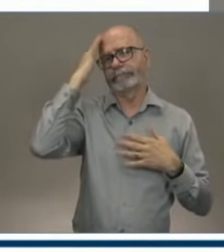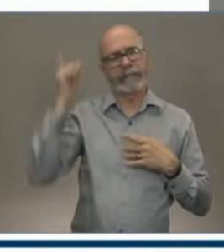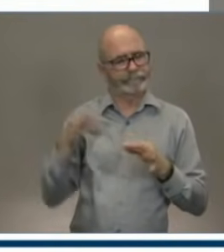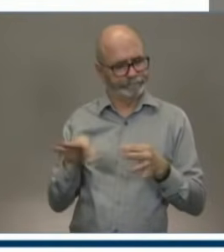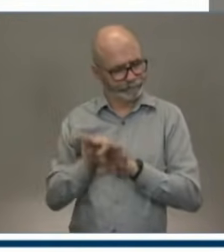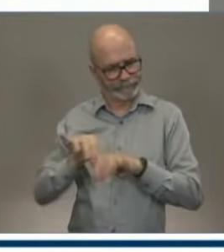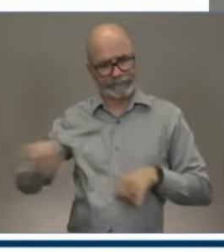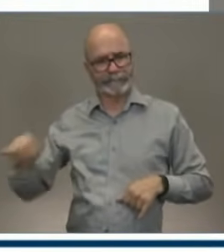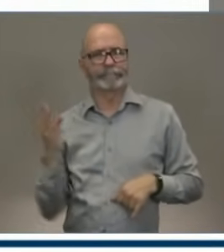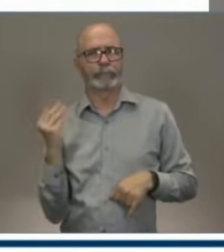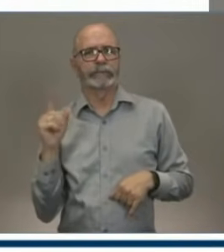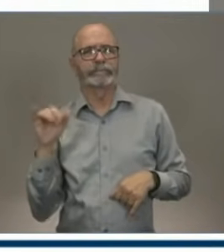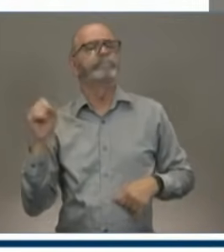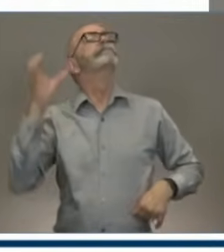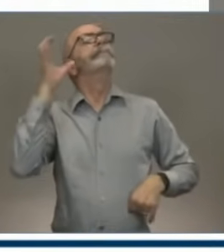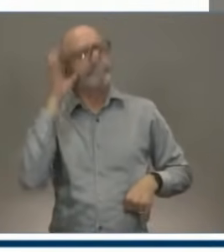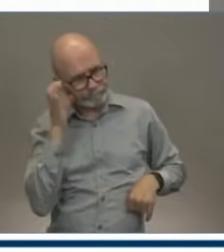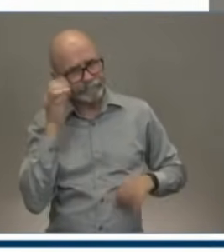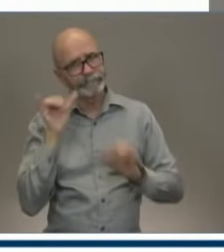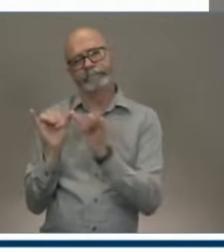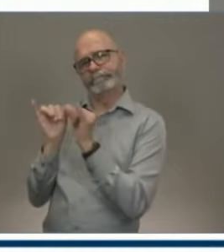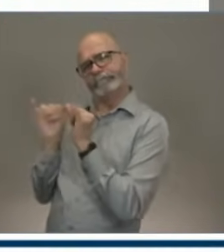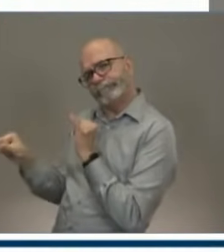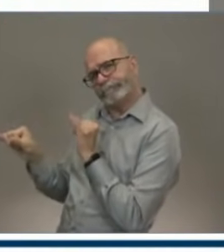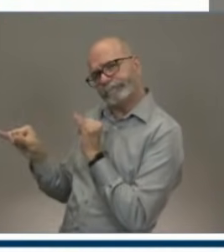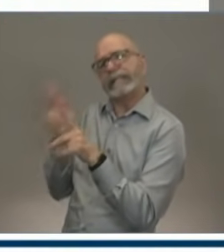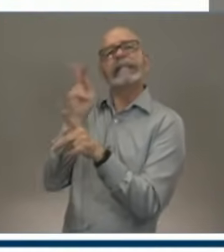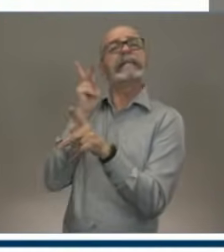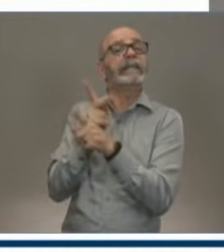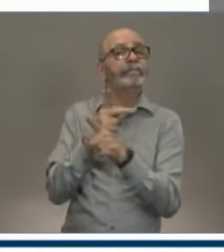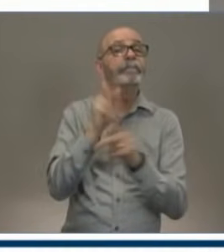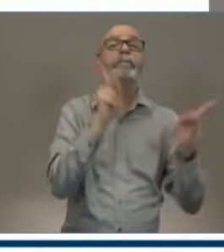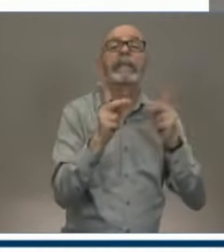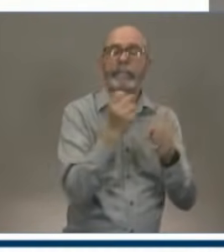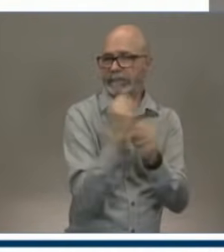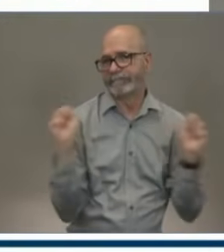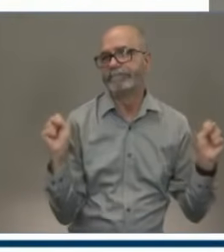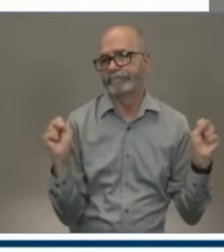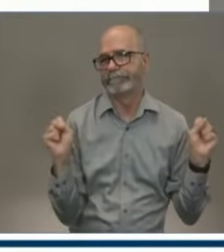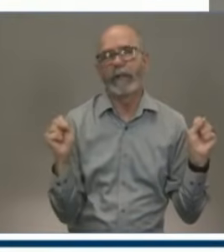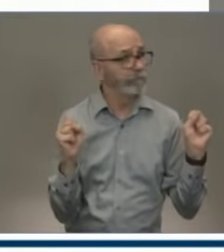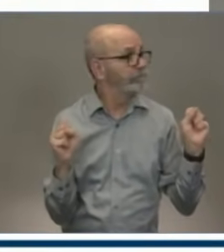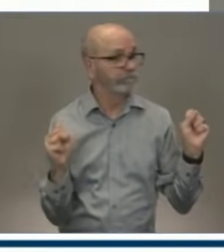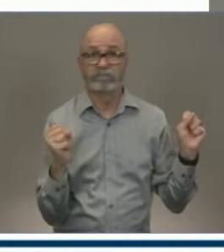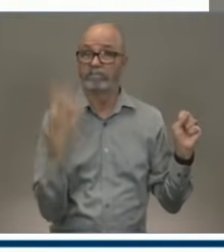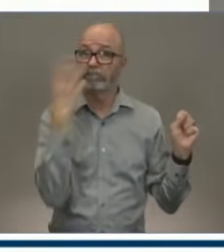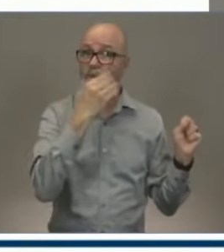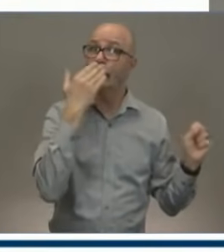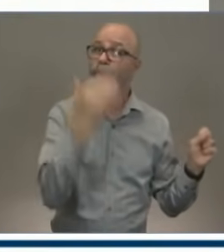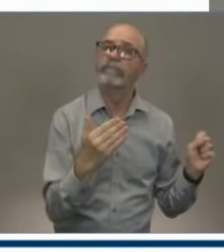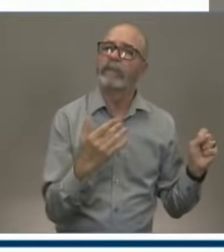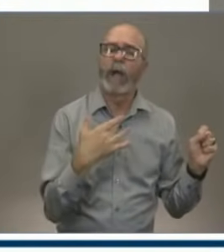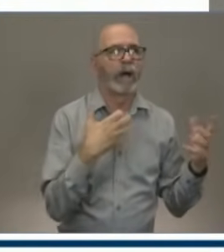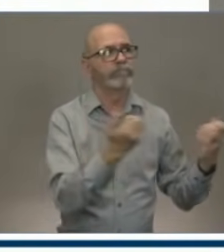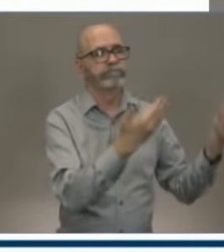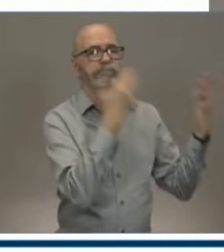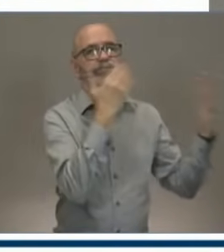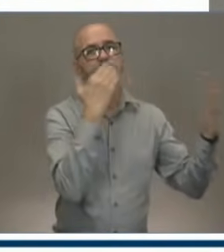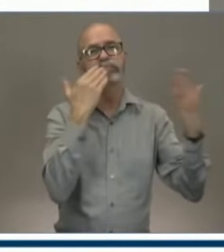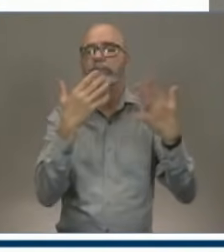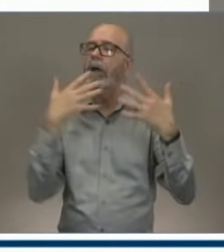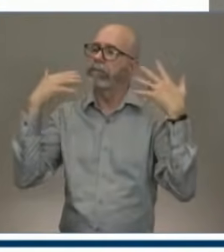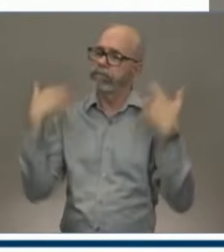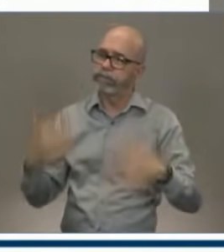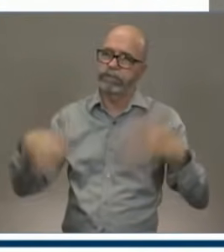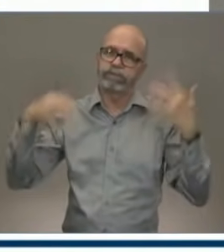keep themselves and everybody else safe as they come back to start the winter term. So I want to thank all the students for their hard